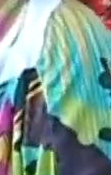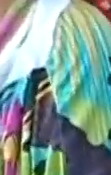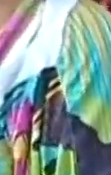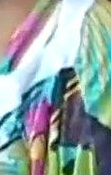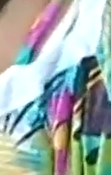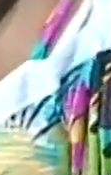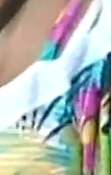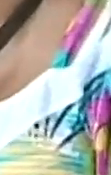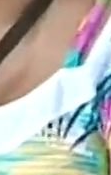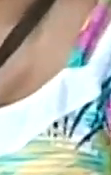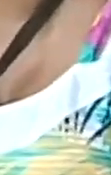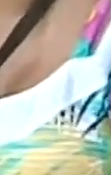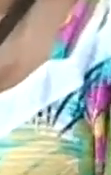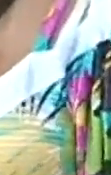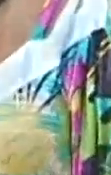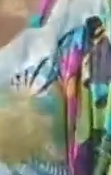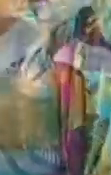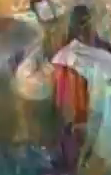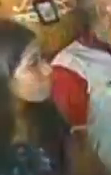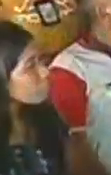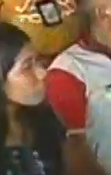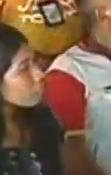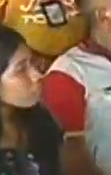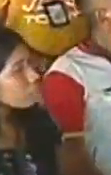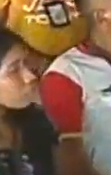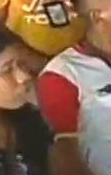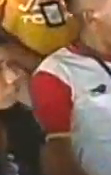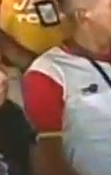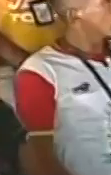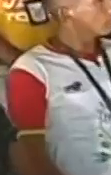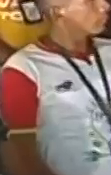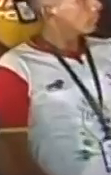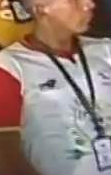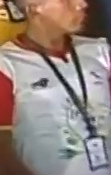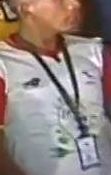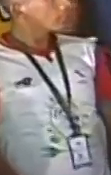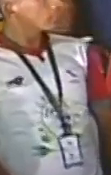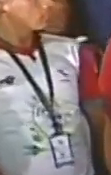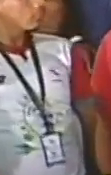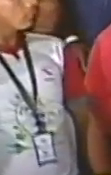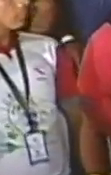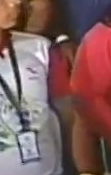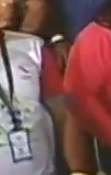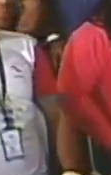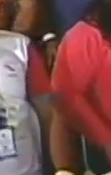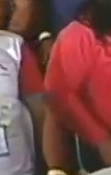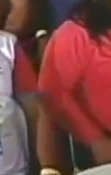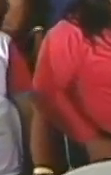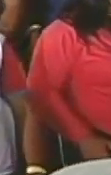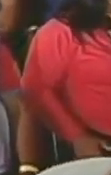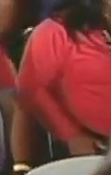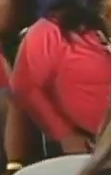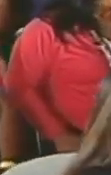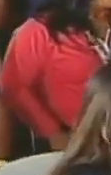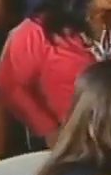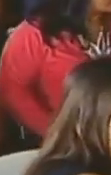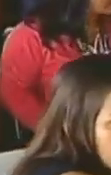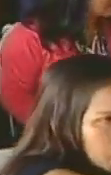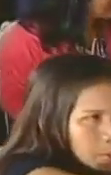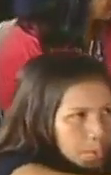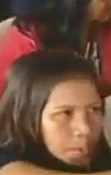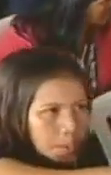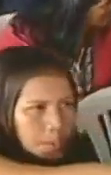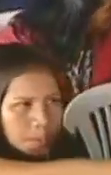Lakota. I want to say special greetings and salutes to the Venezuelan people for hosting this conference. And to the revolutionary government